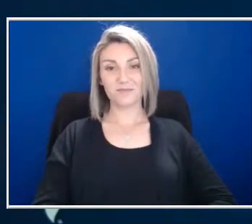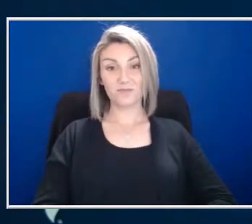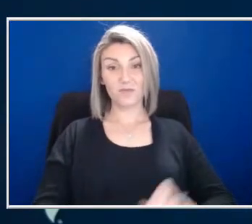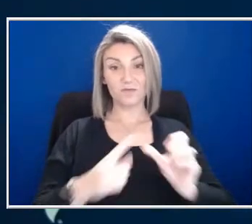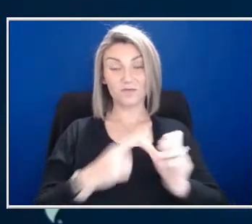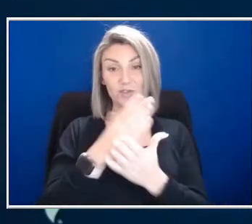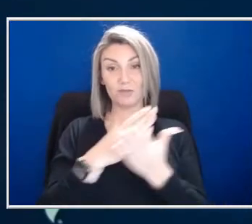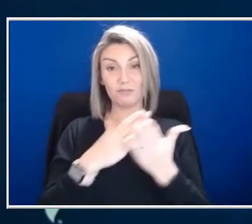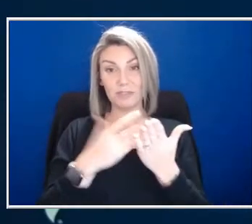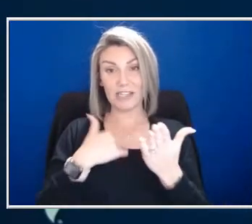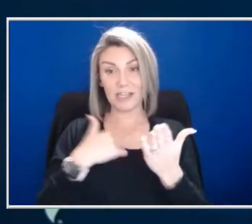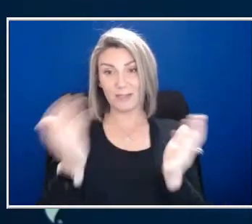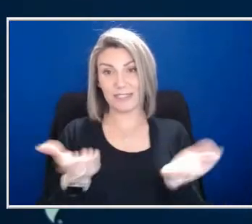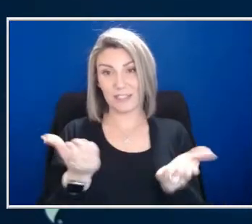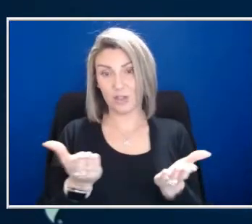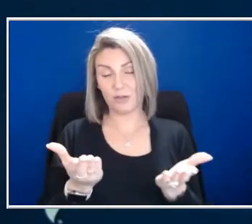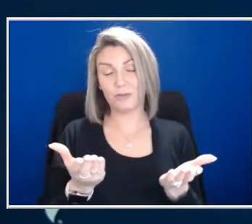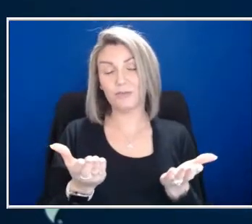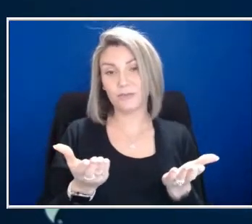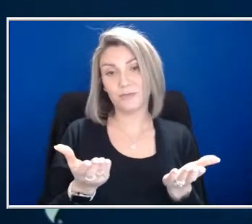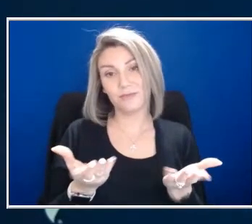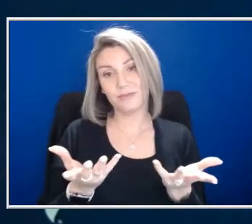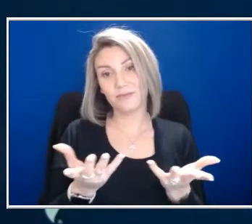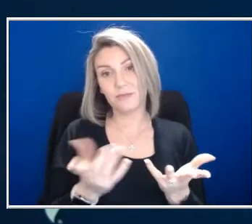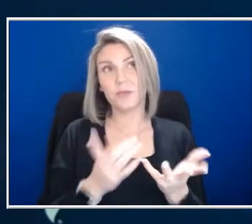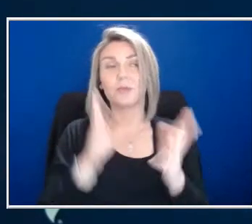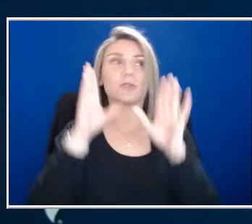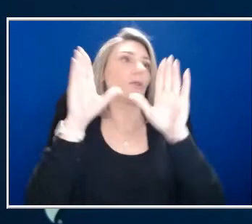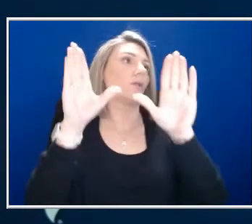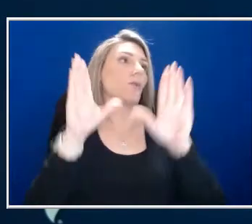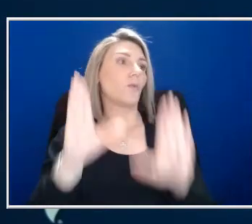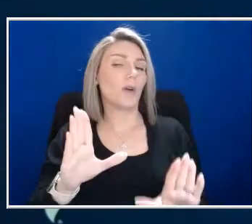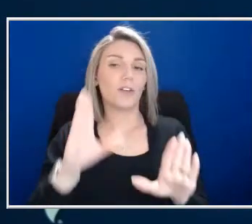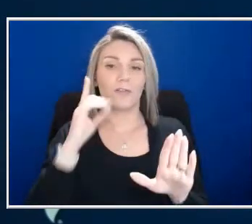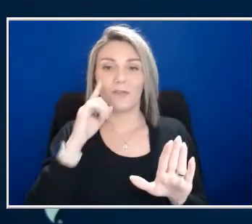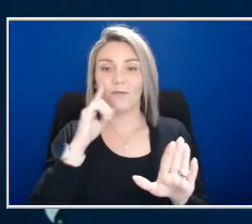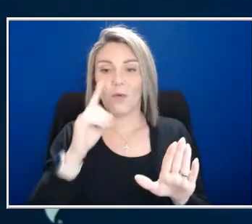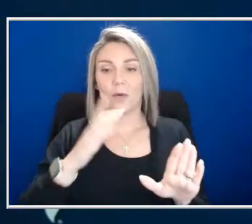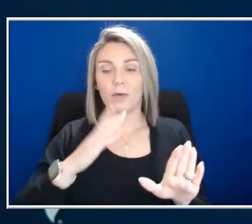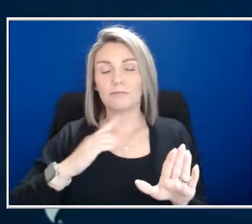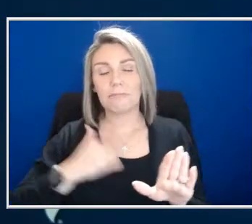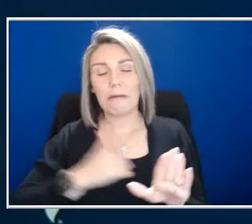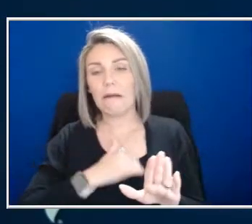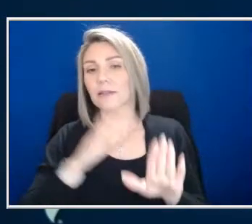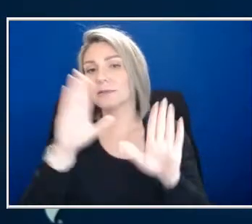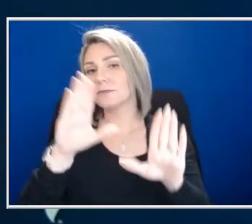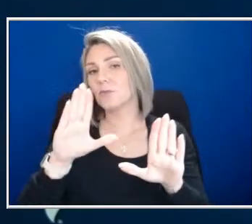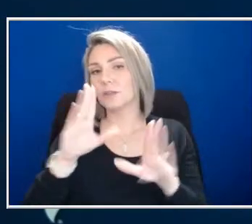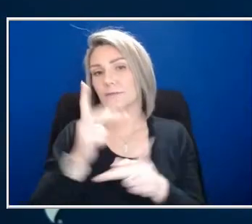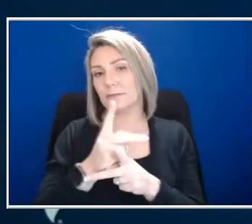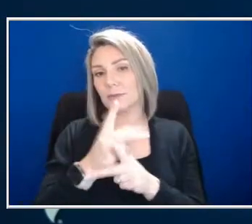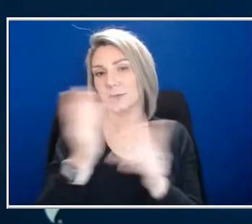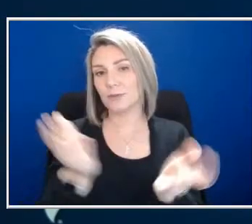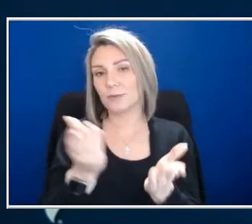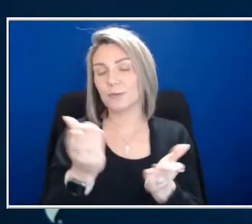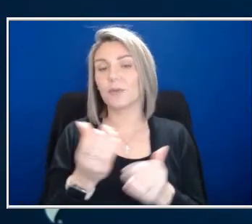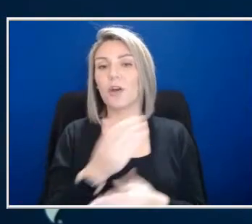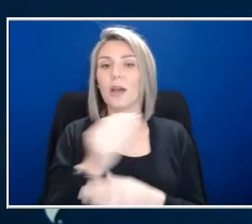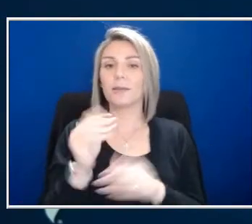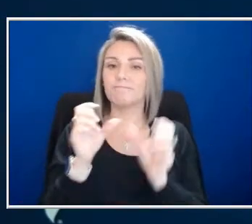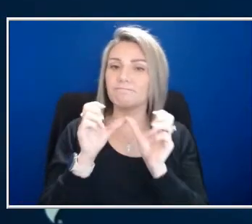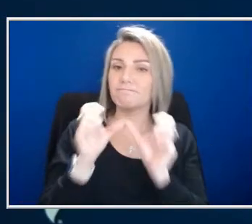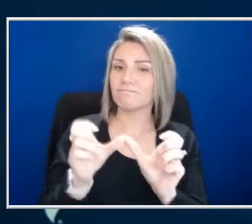was here, and that's been so wonderful for us, the great care that we got here and continue to get